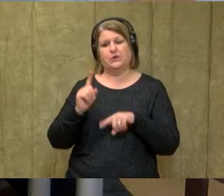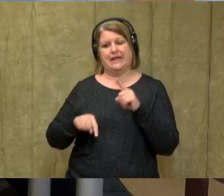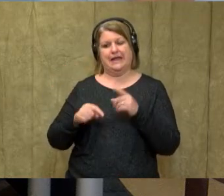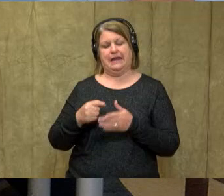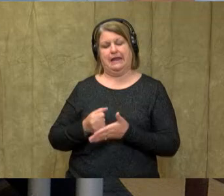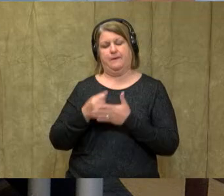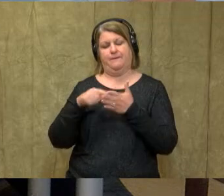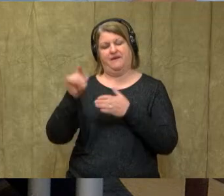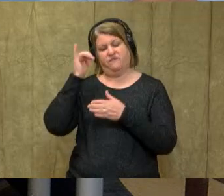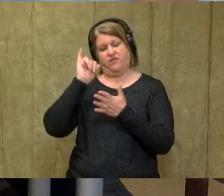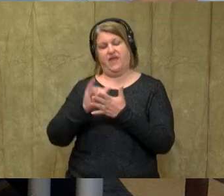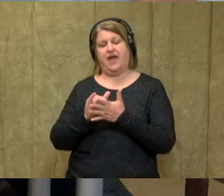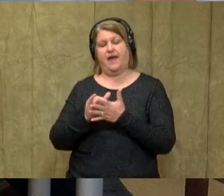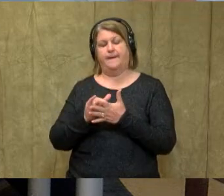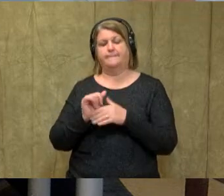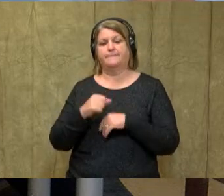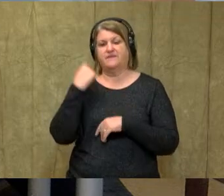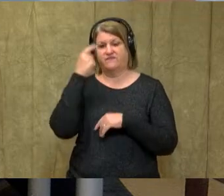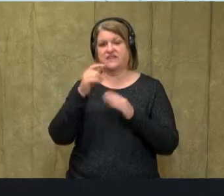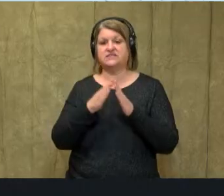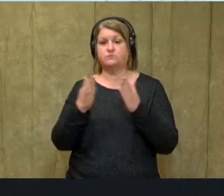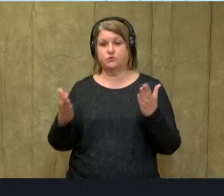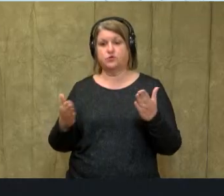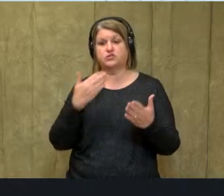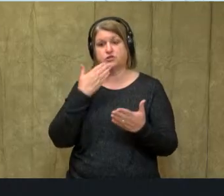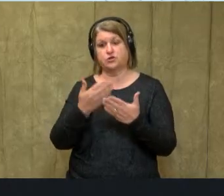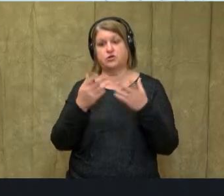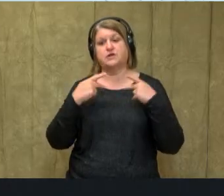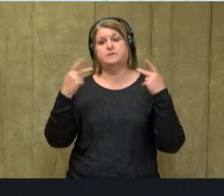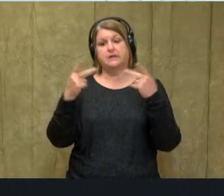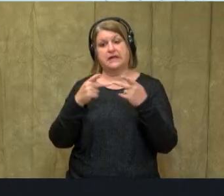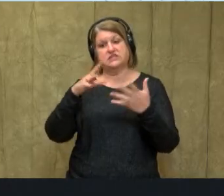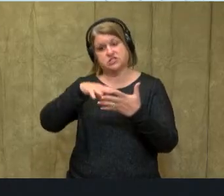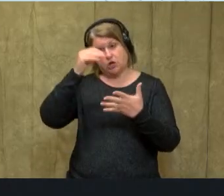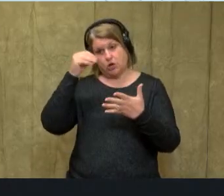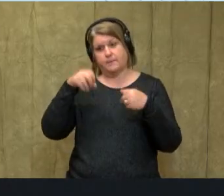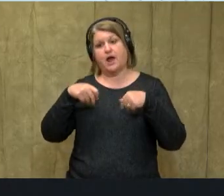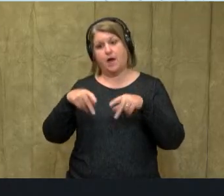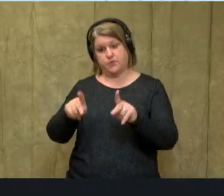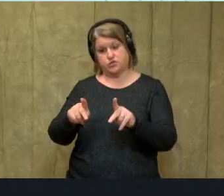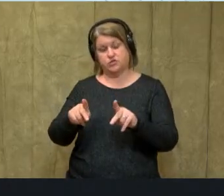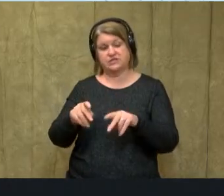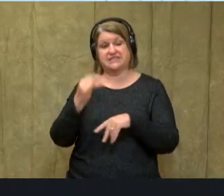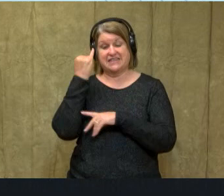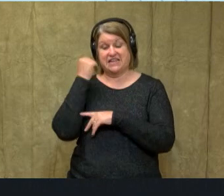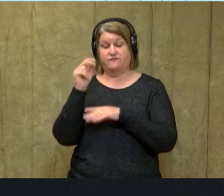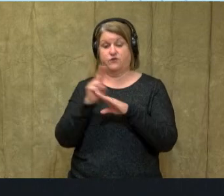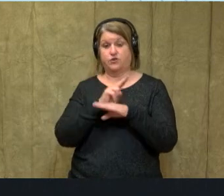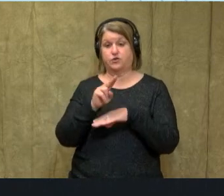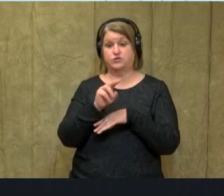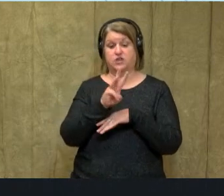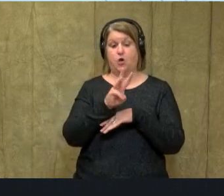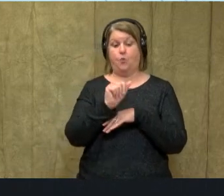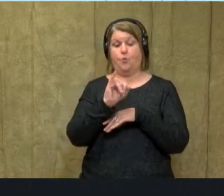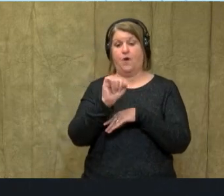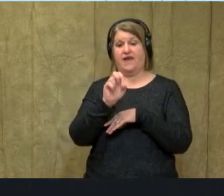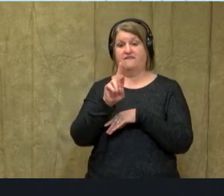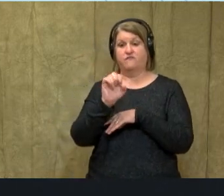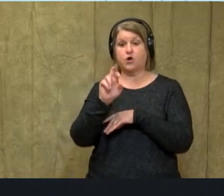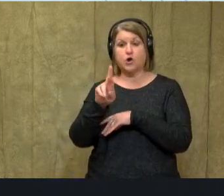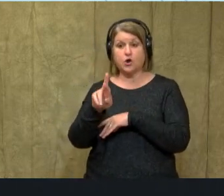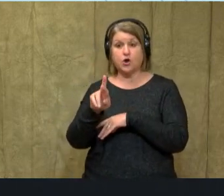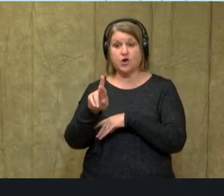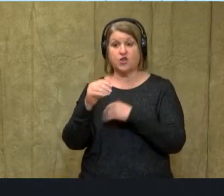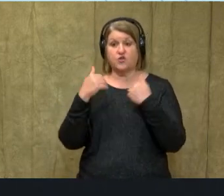learn at the school's websites to learn about those opportunities. If you are using a waiver, actstudent.org, you have